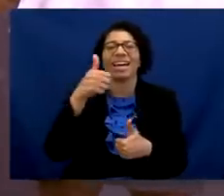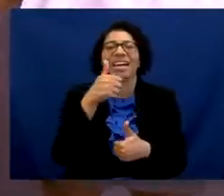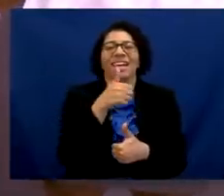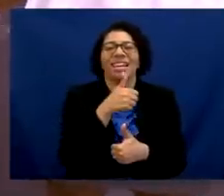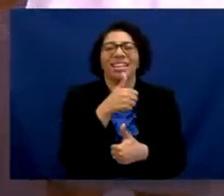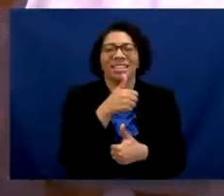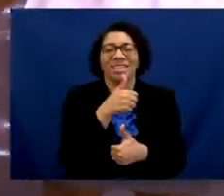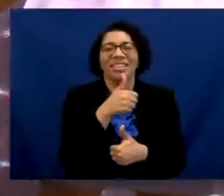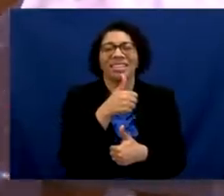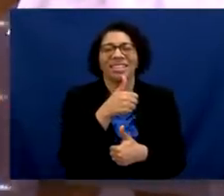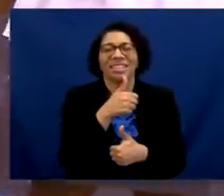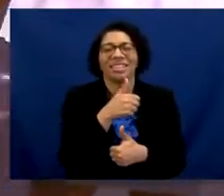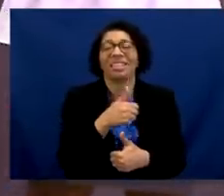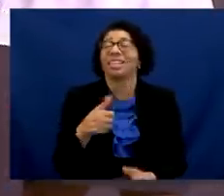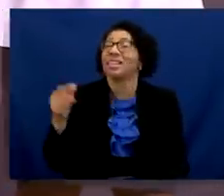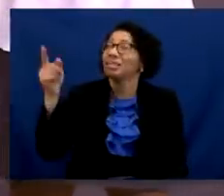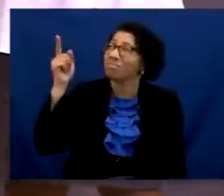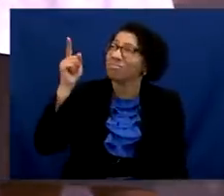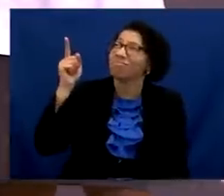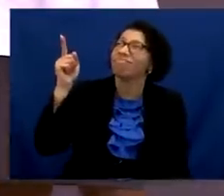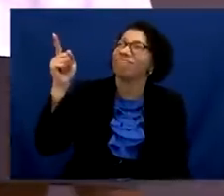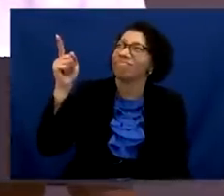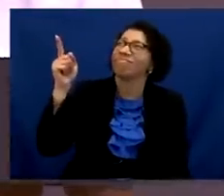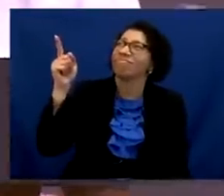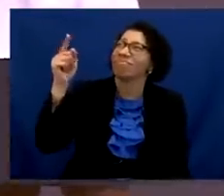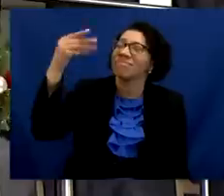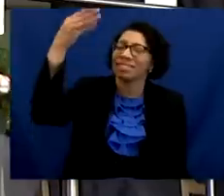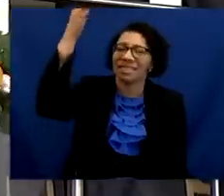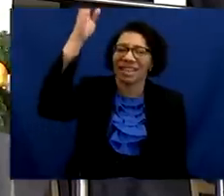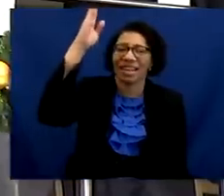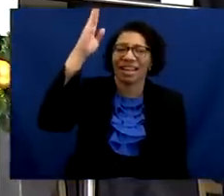want to say that you're Jehovah,